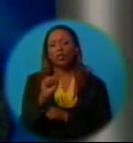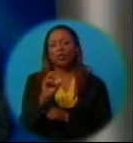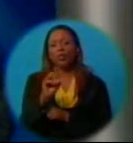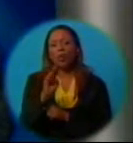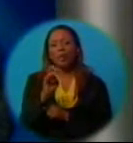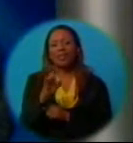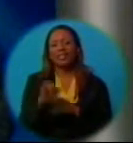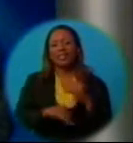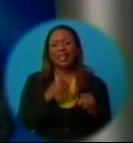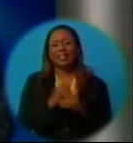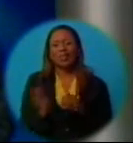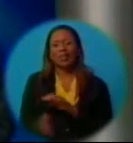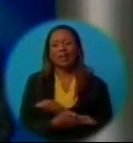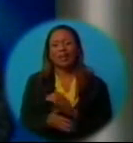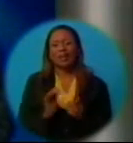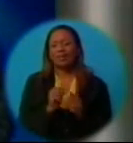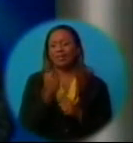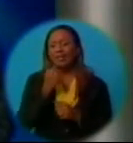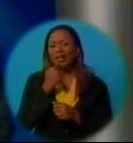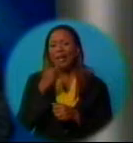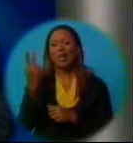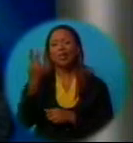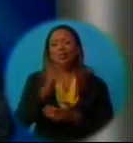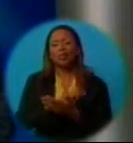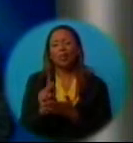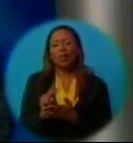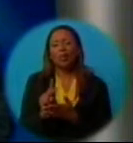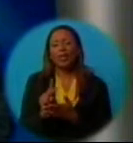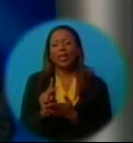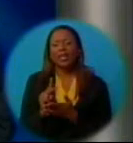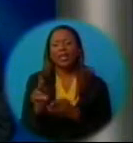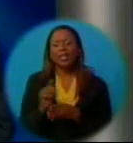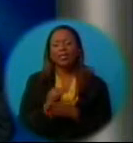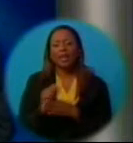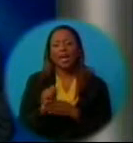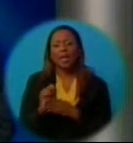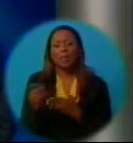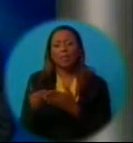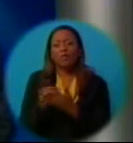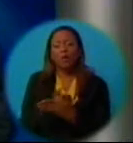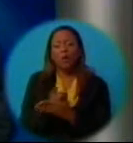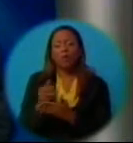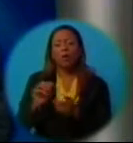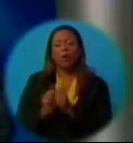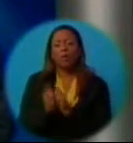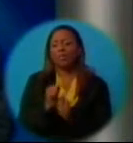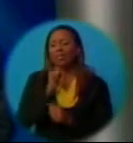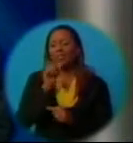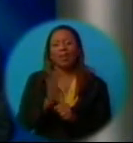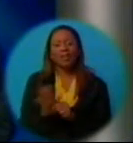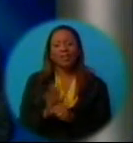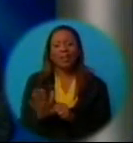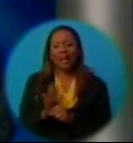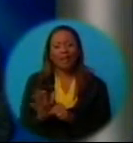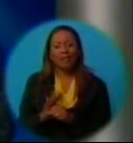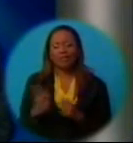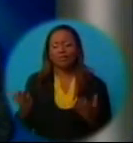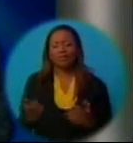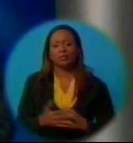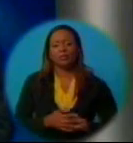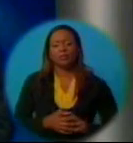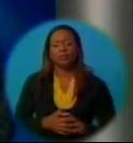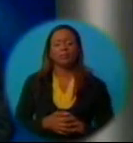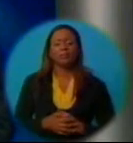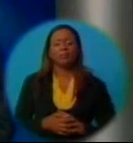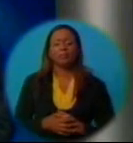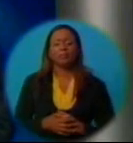that a 2-week camp before a tour is not enough to help our batsmen. He was speaking on this week's radio talk show, Mid-Wicket,